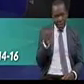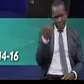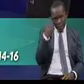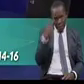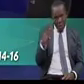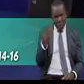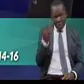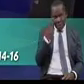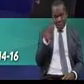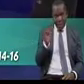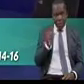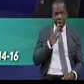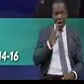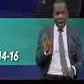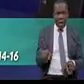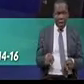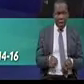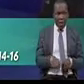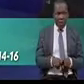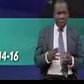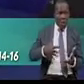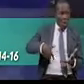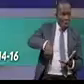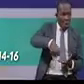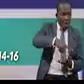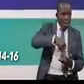cloud of witnesses,